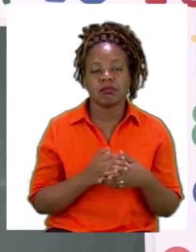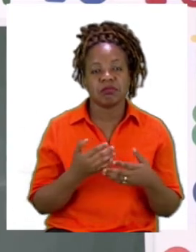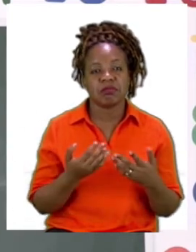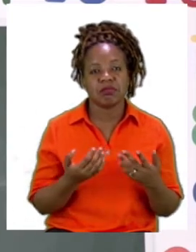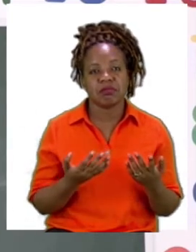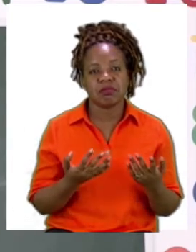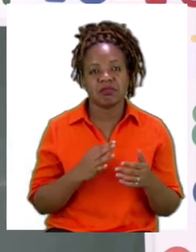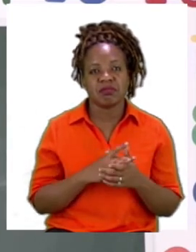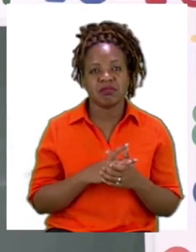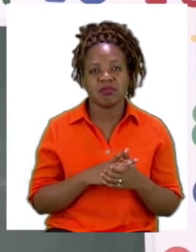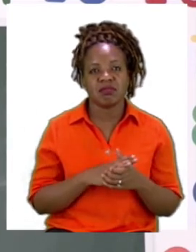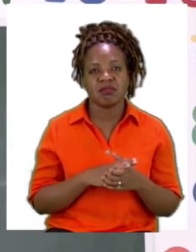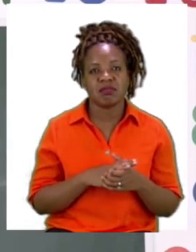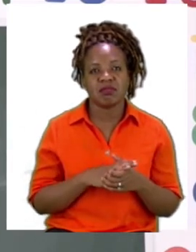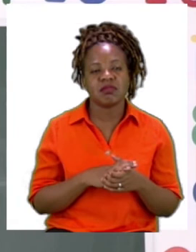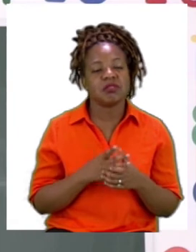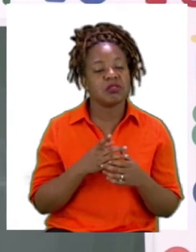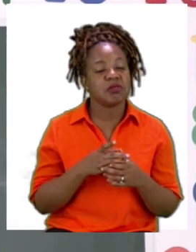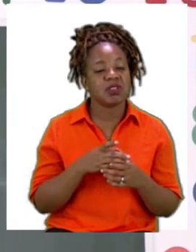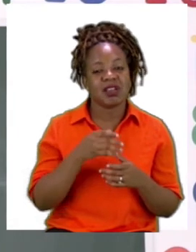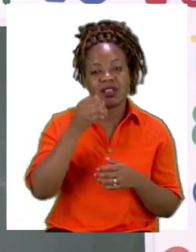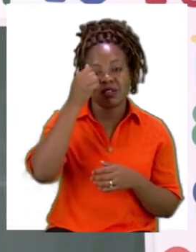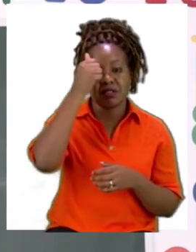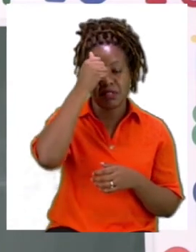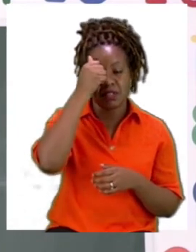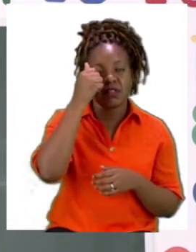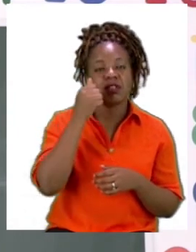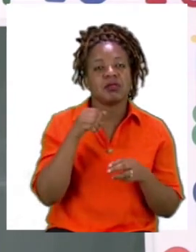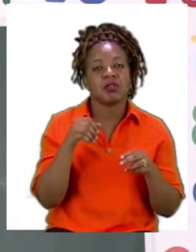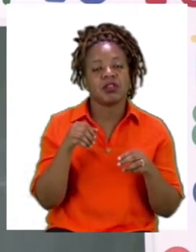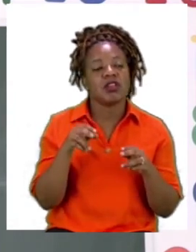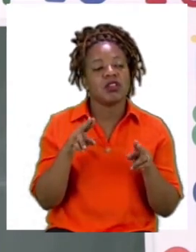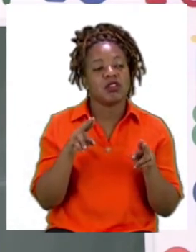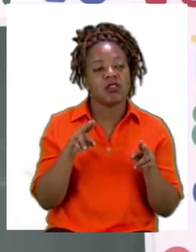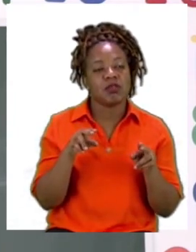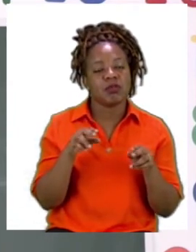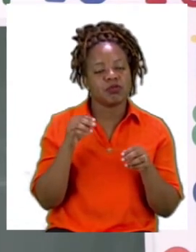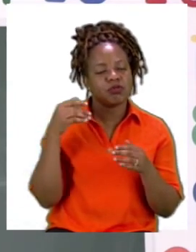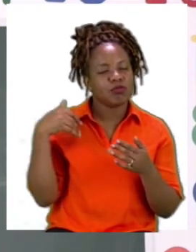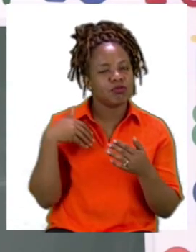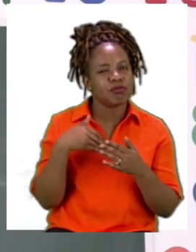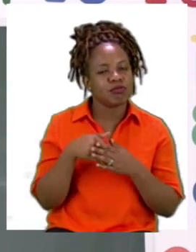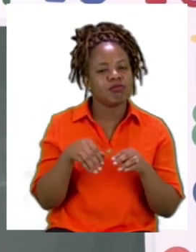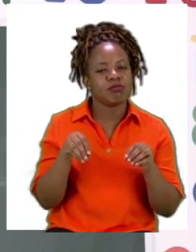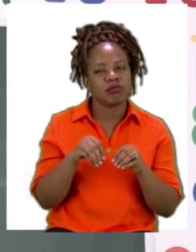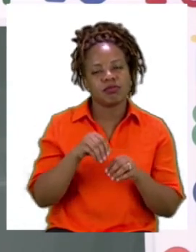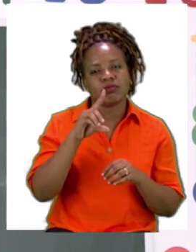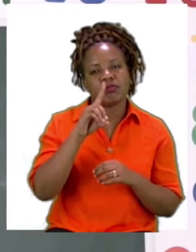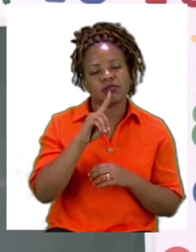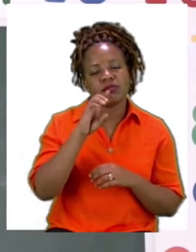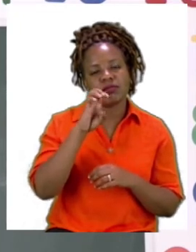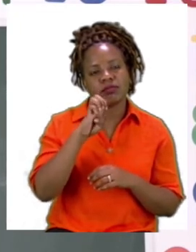and you have been doing your decade numbers, you know that you take away the zeros for both numbers and then you'll end